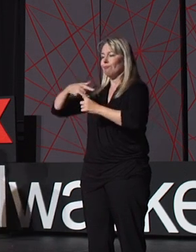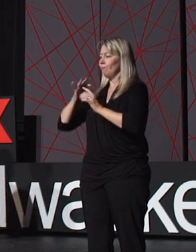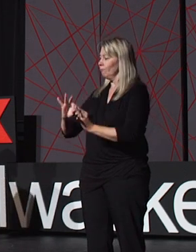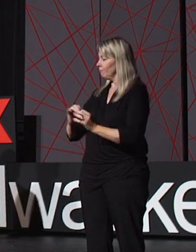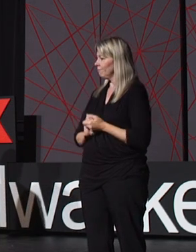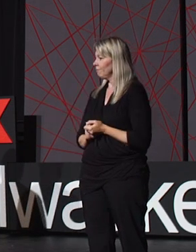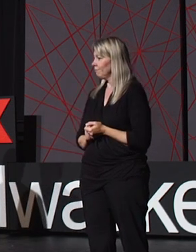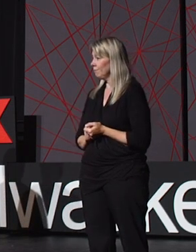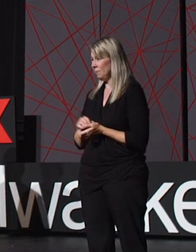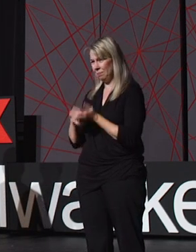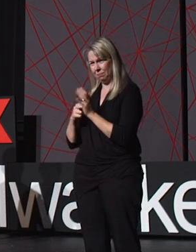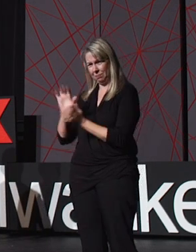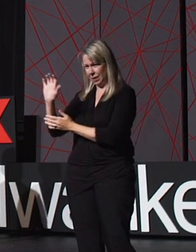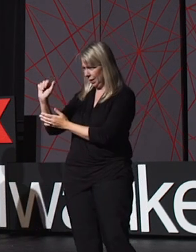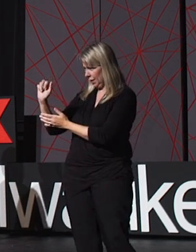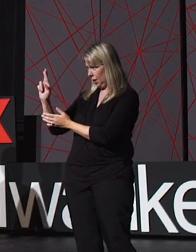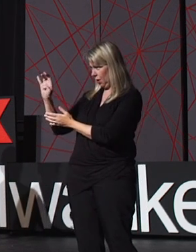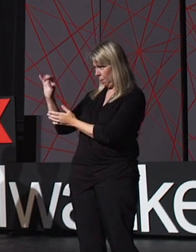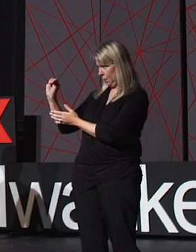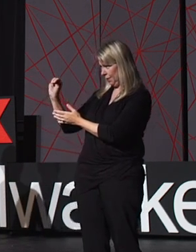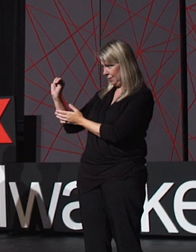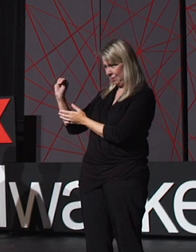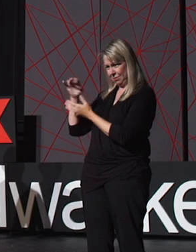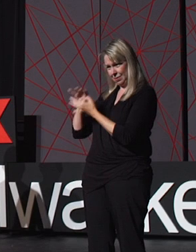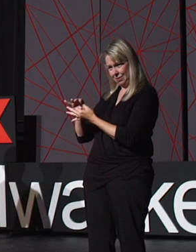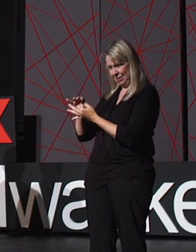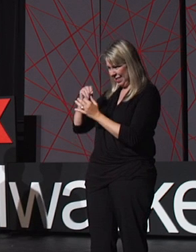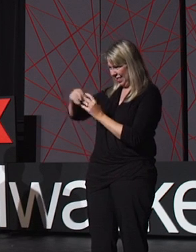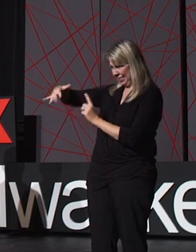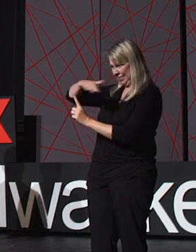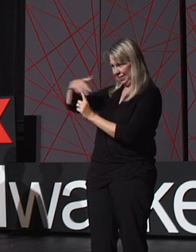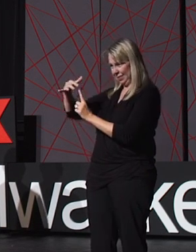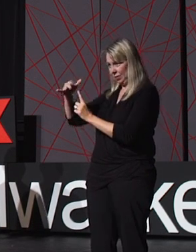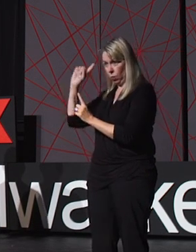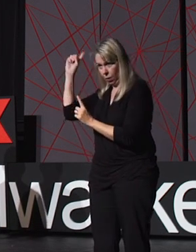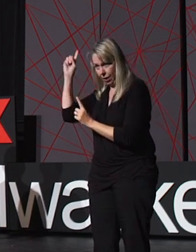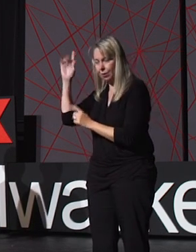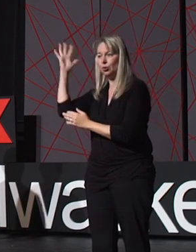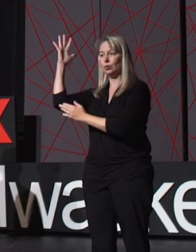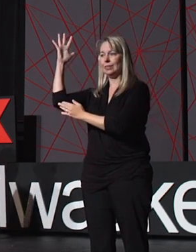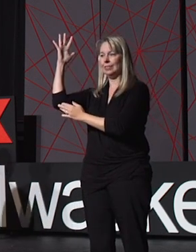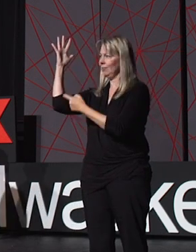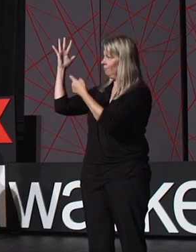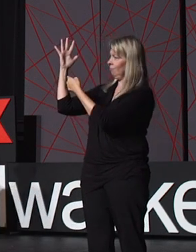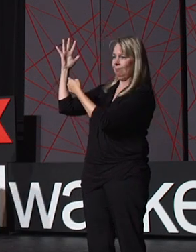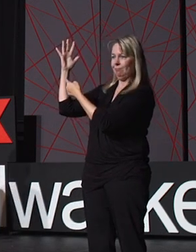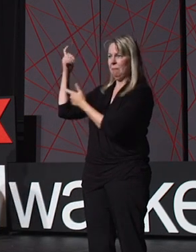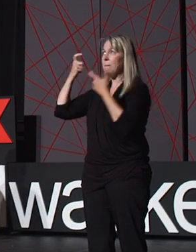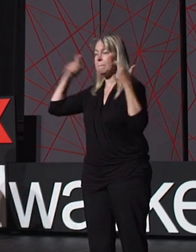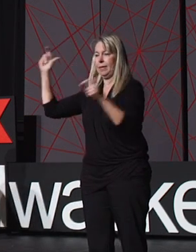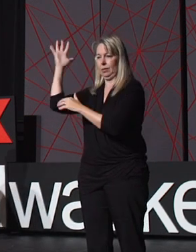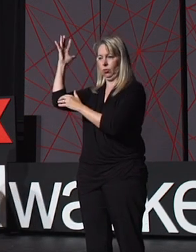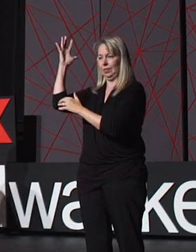So most of the carbon that we find in ecosystems are in trees, really big trees, and